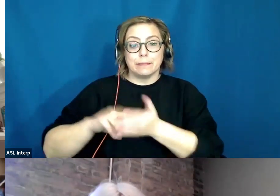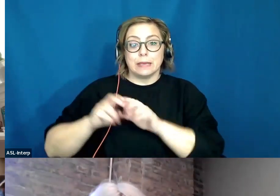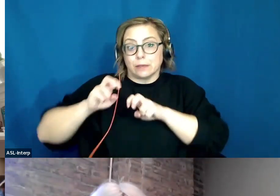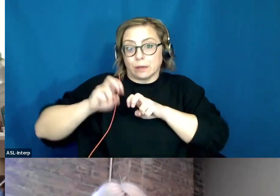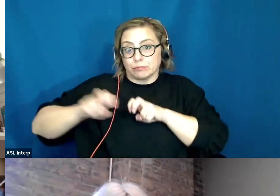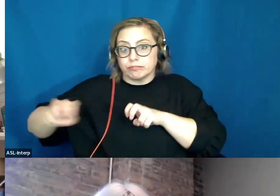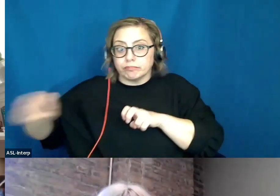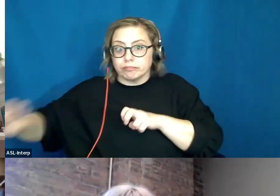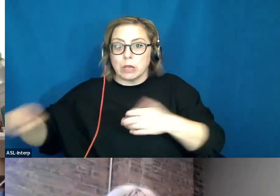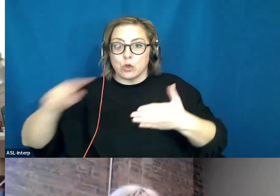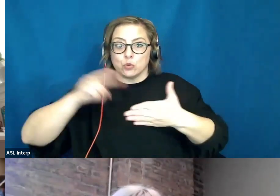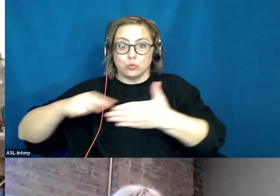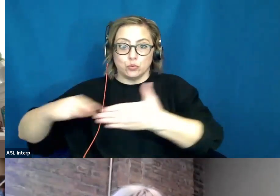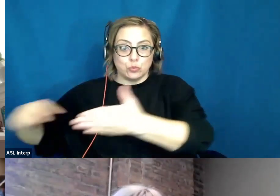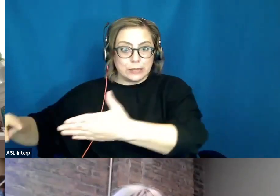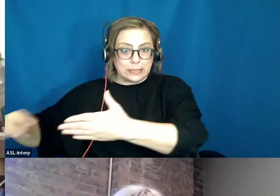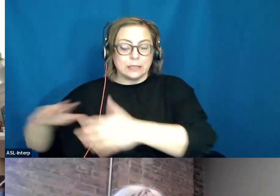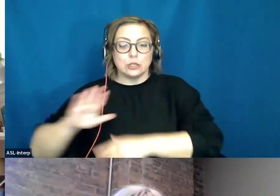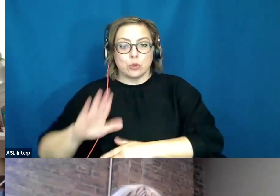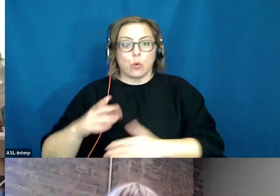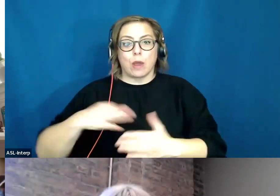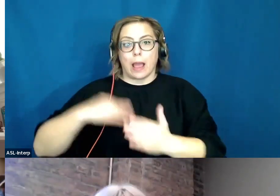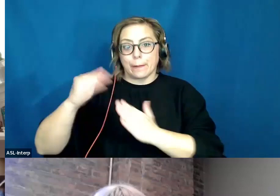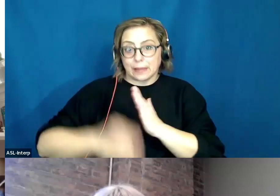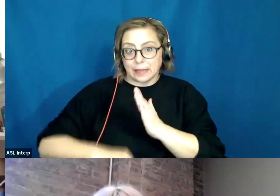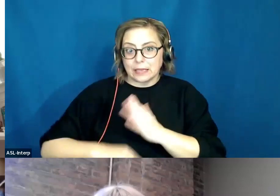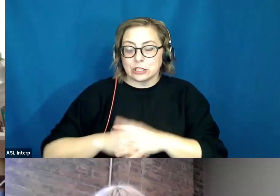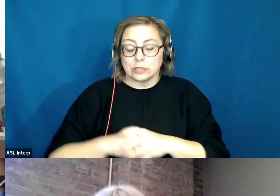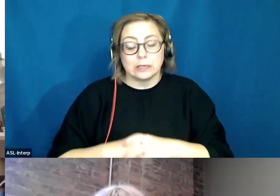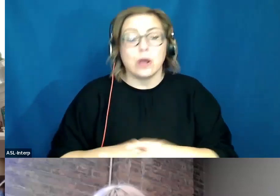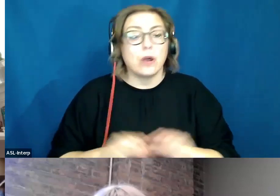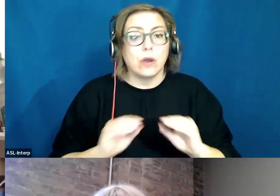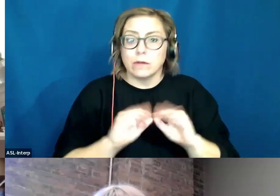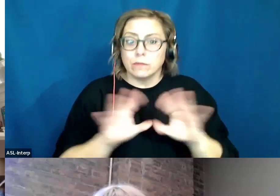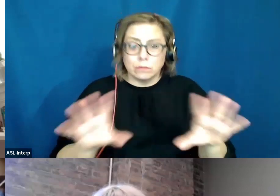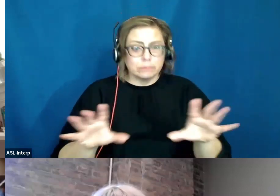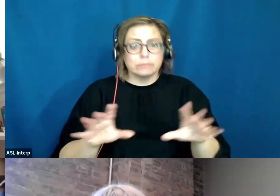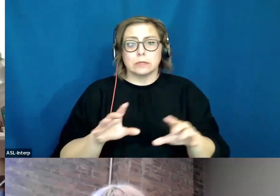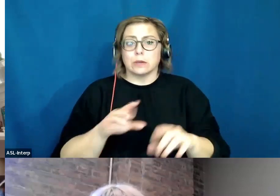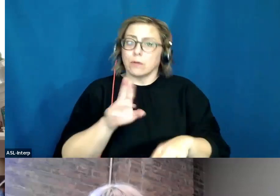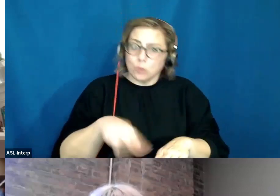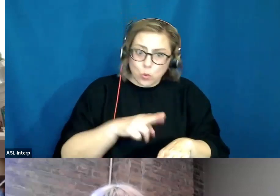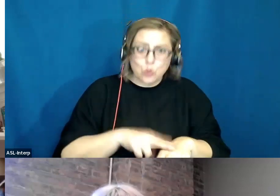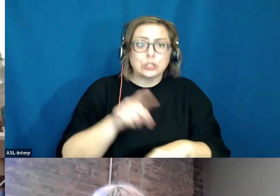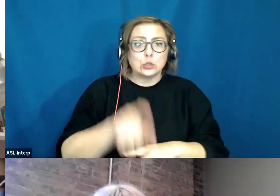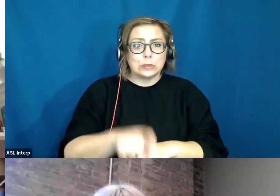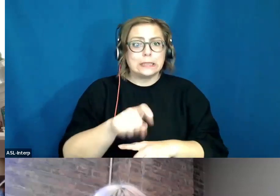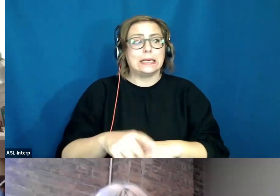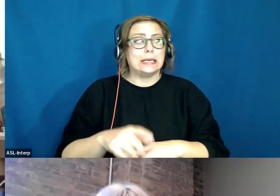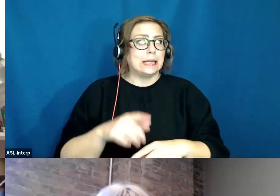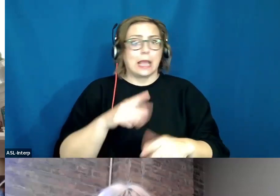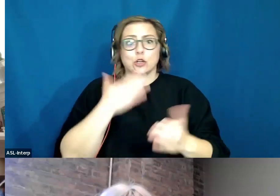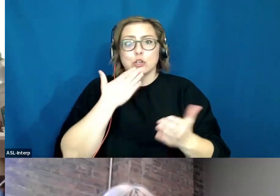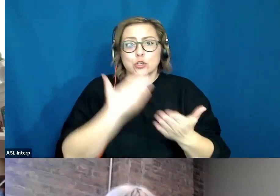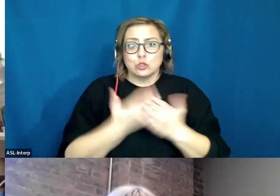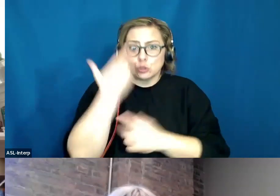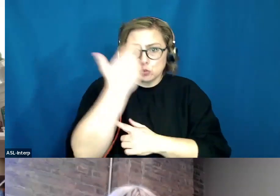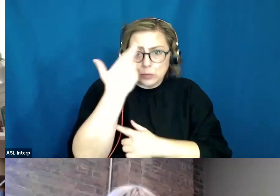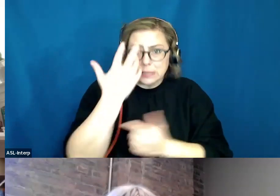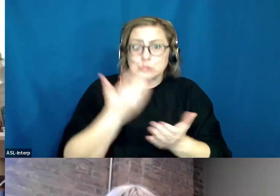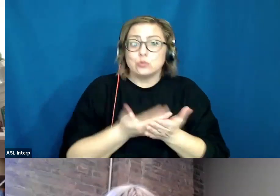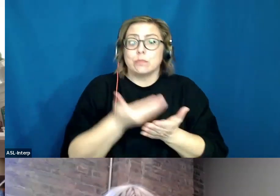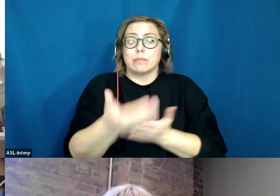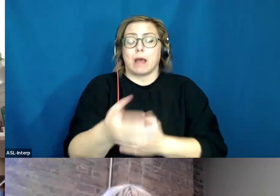while there's no denying the need or the logic behind your wanting to acquire a kiln. Yeah, of